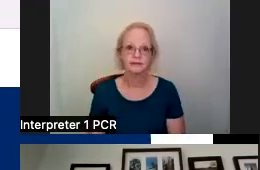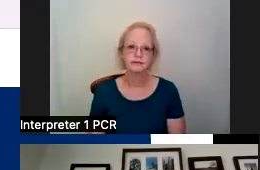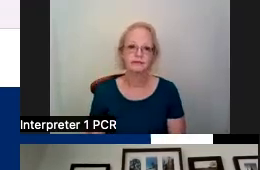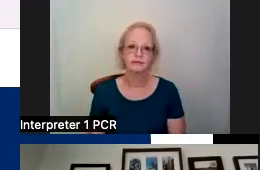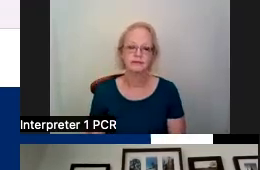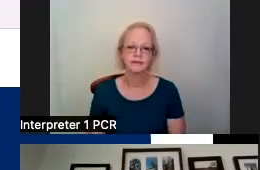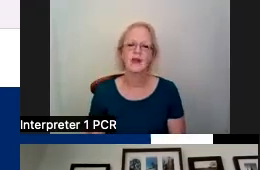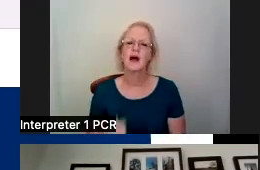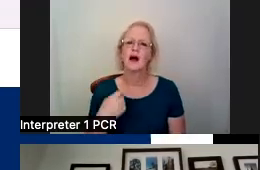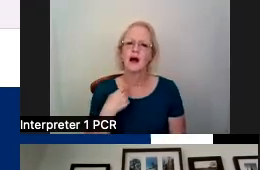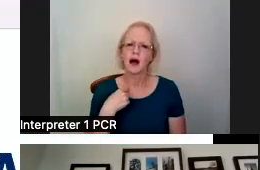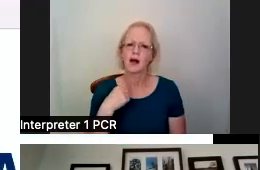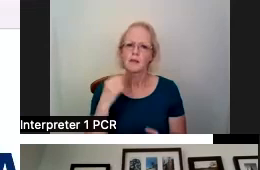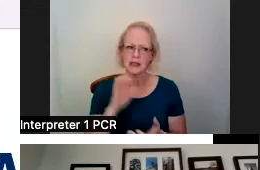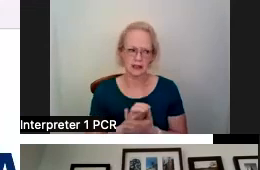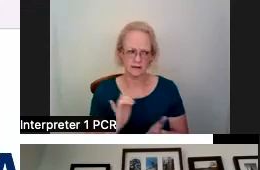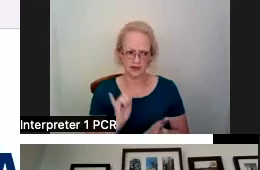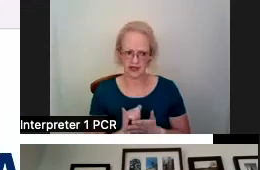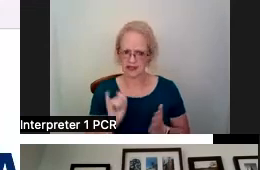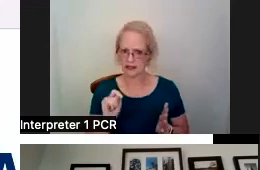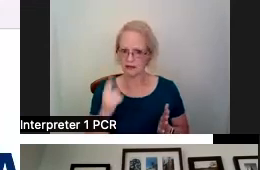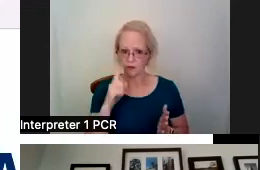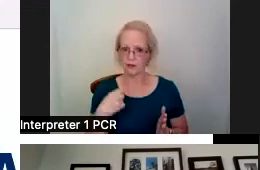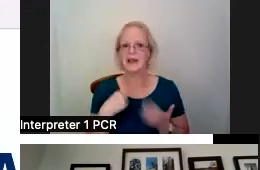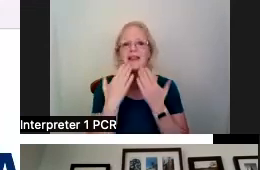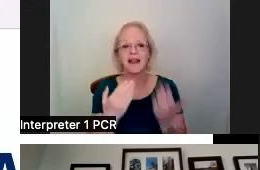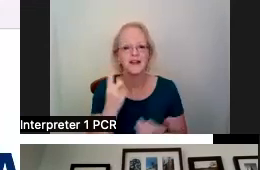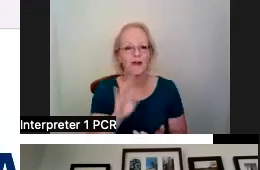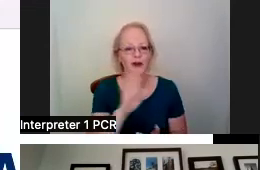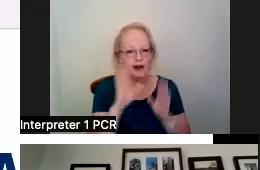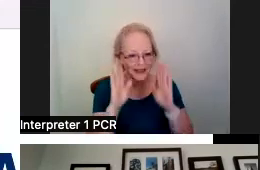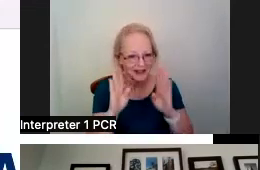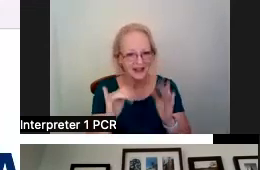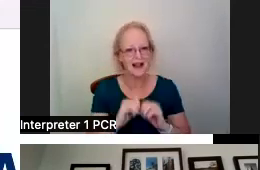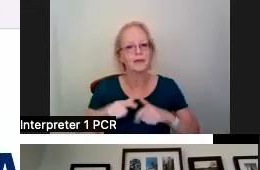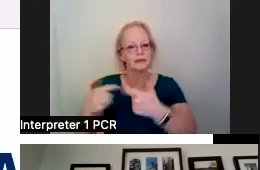And I believe that's it for me. Thank you for your attention, and I'll turn it over to Michelle.